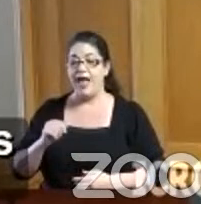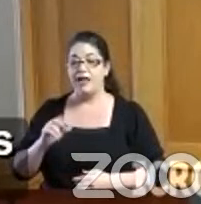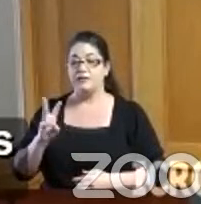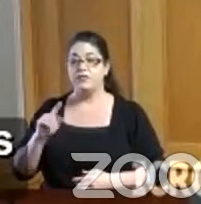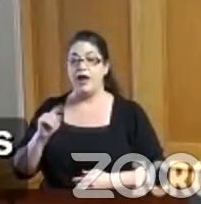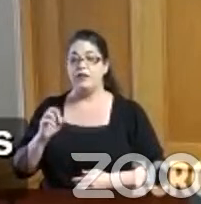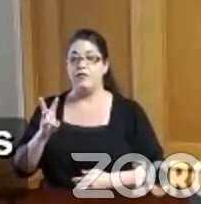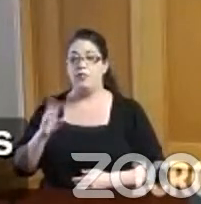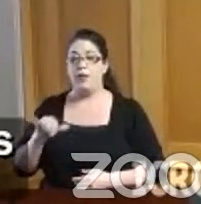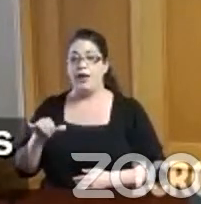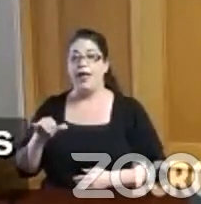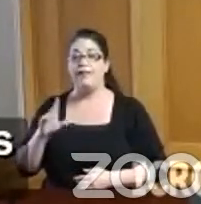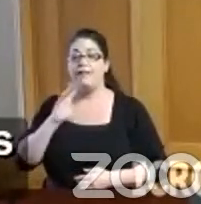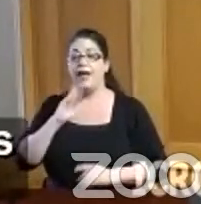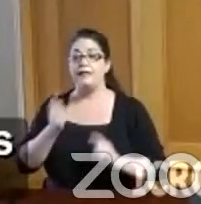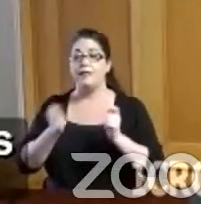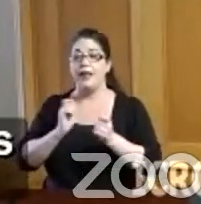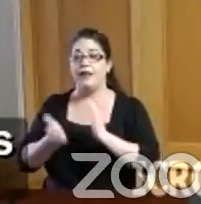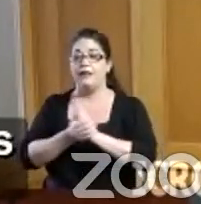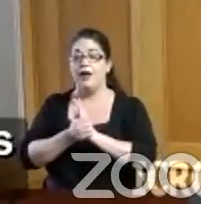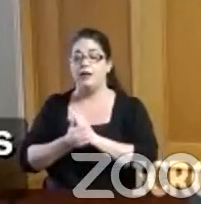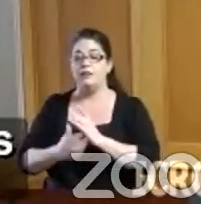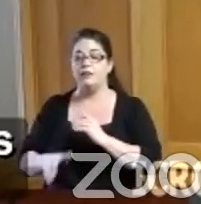This is amending the contract by